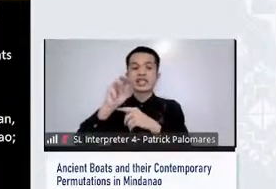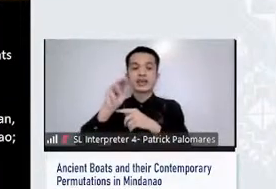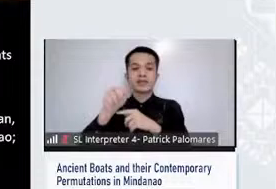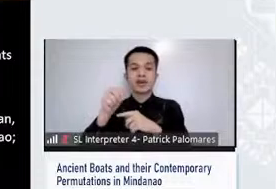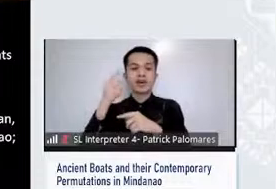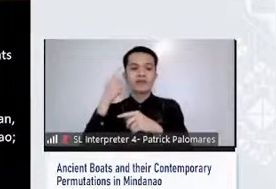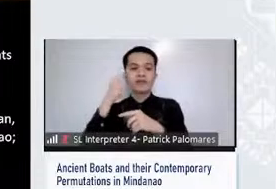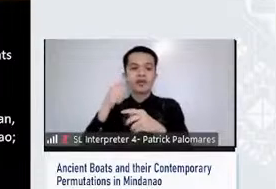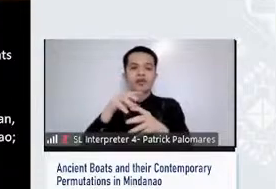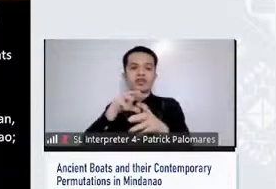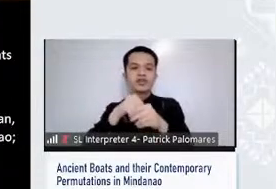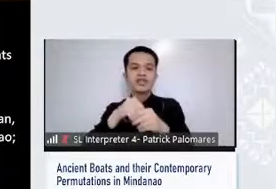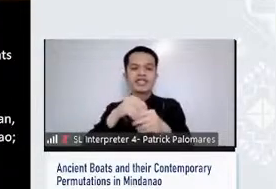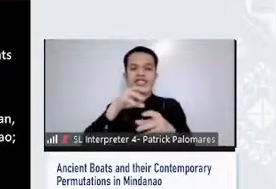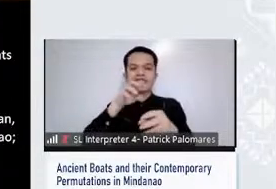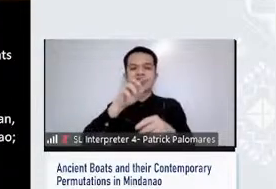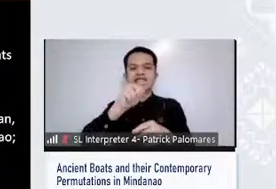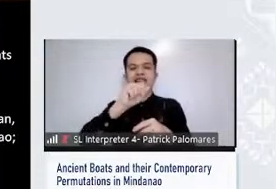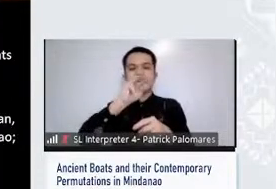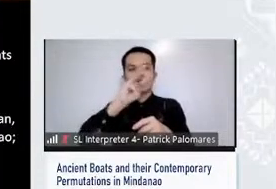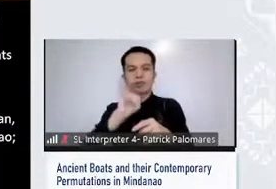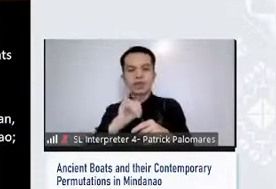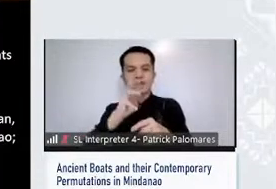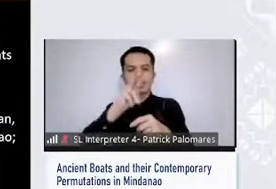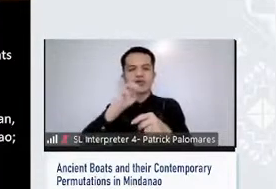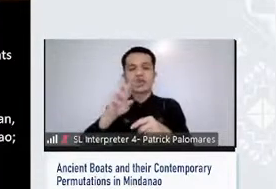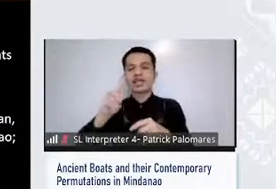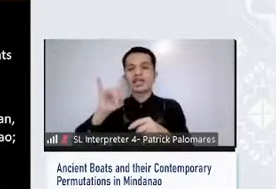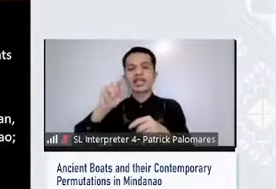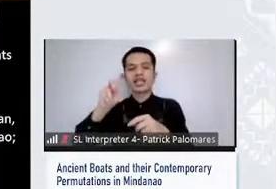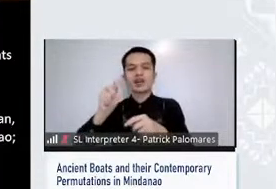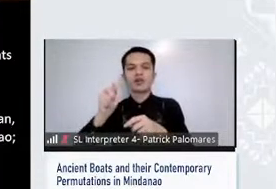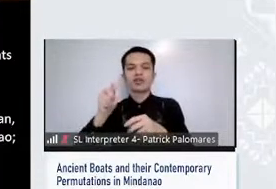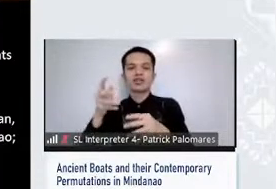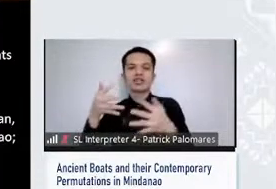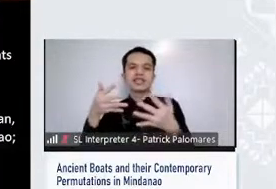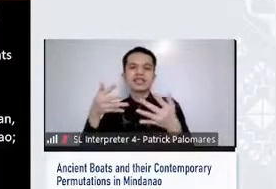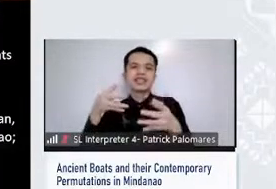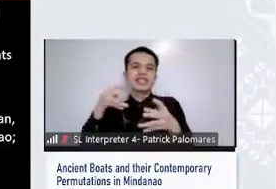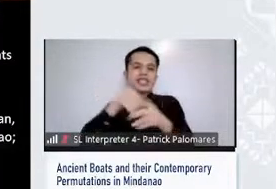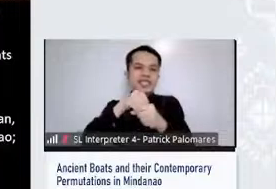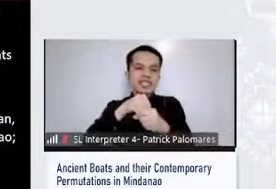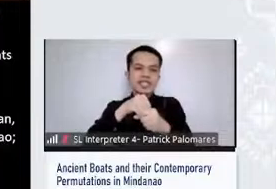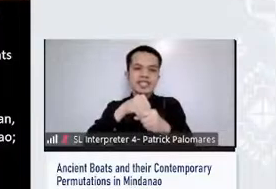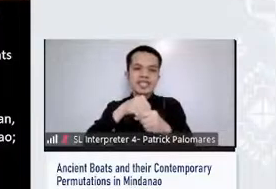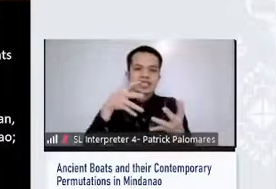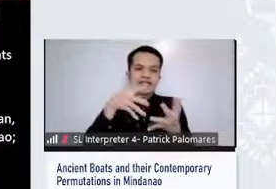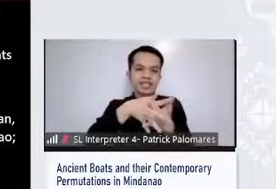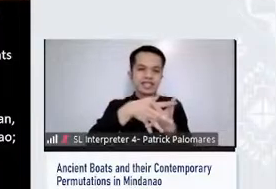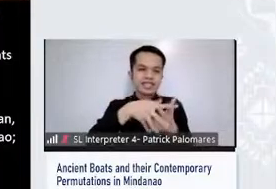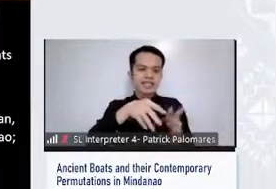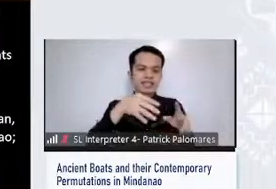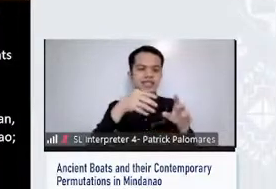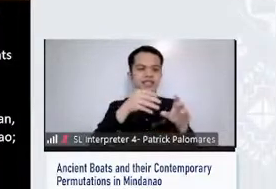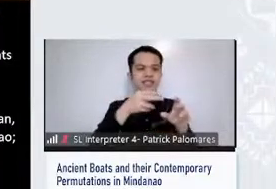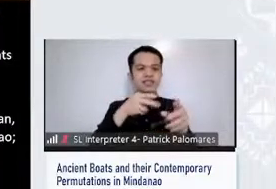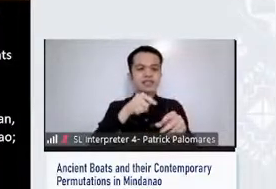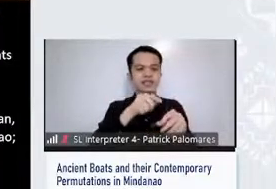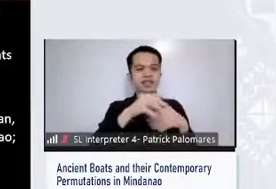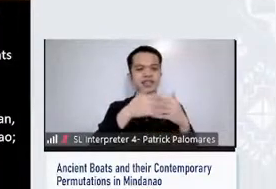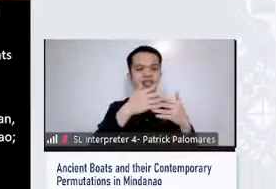of Tawi-Tawi, and Dilaot means attached to the sea. They can also be found in parts in Basilan,